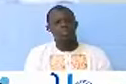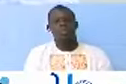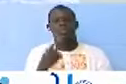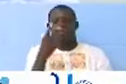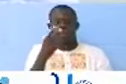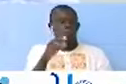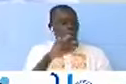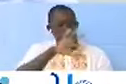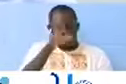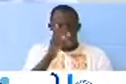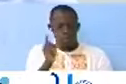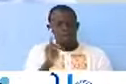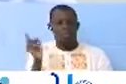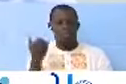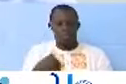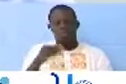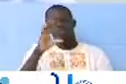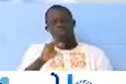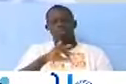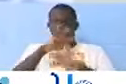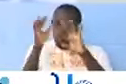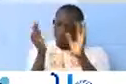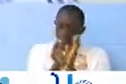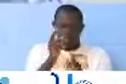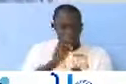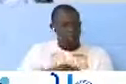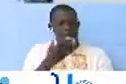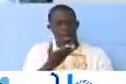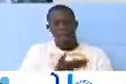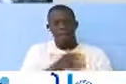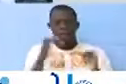But all they do is to see that all the time I get into losses.